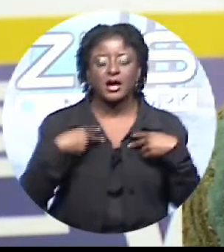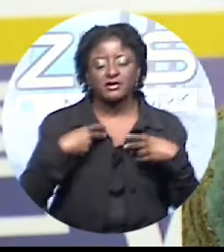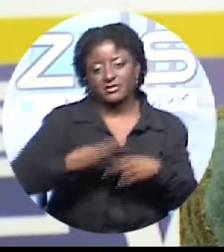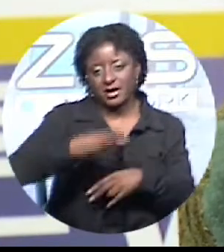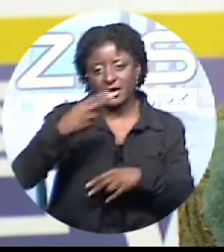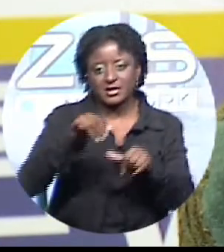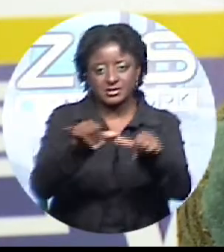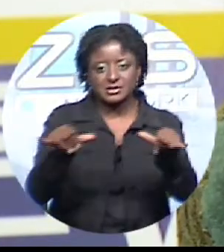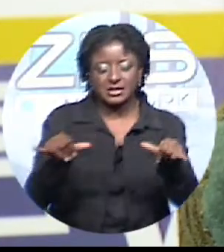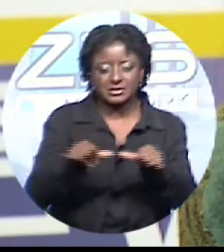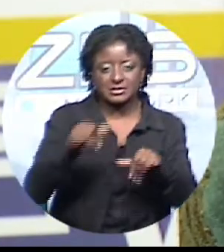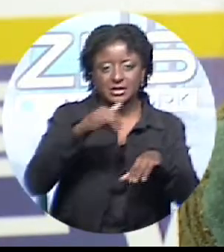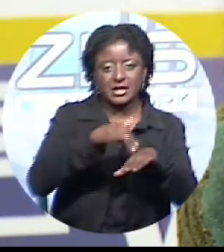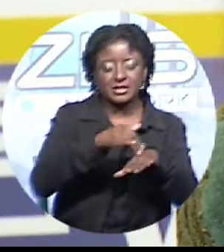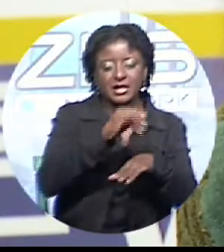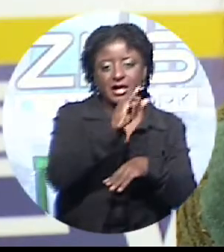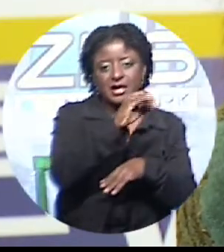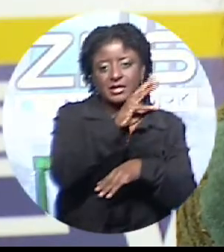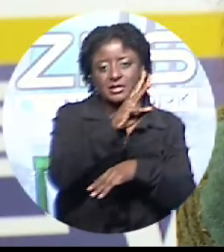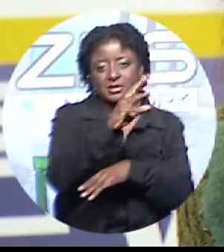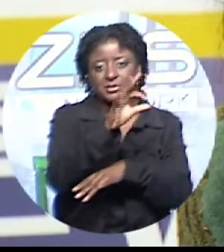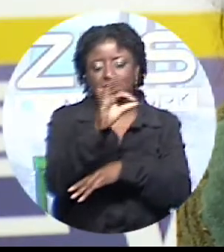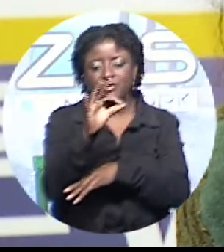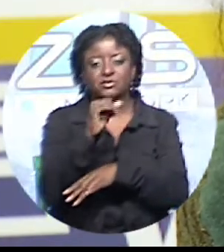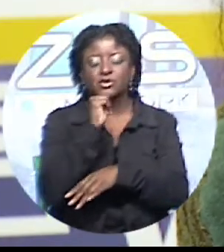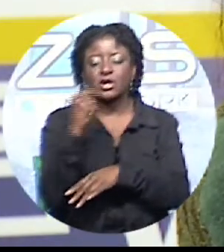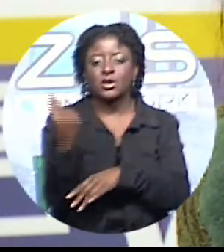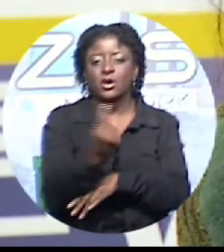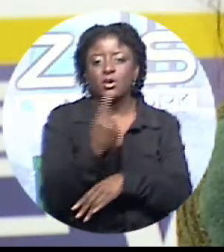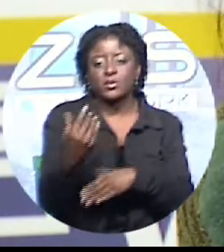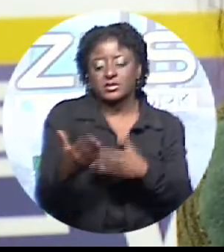it's not always easy for organizing committees to